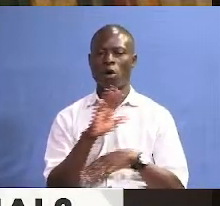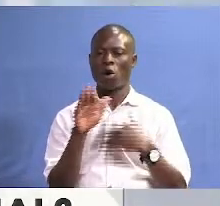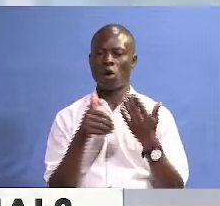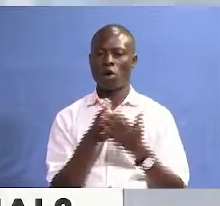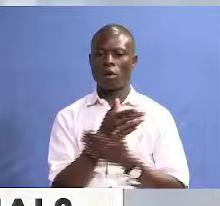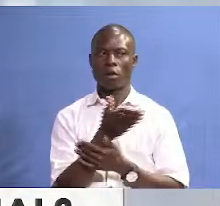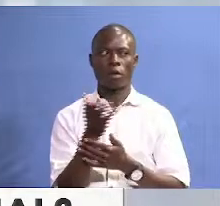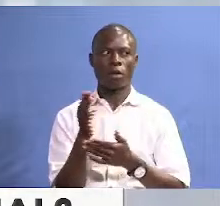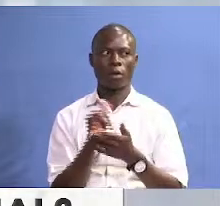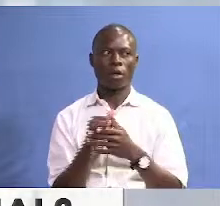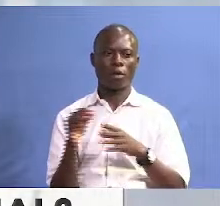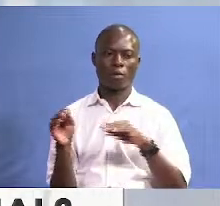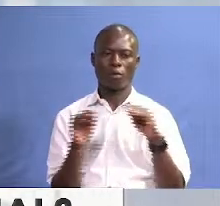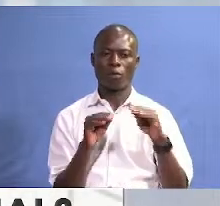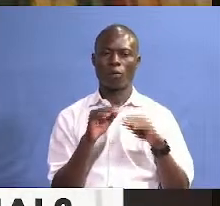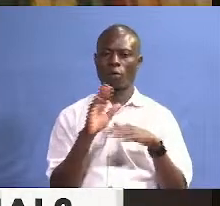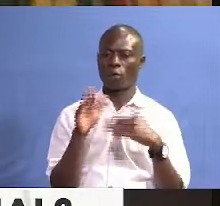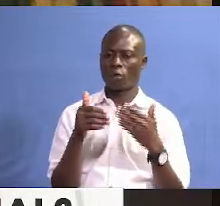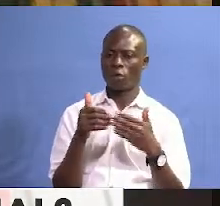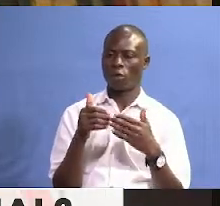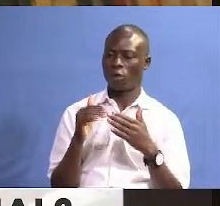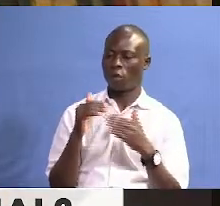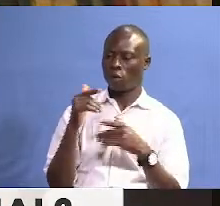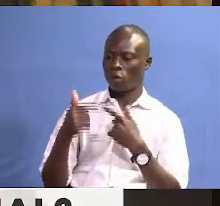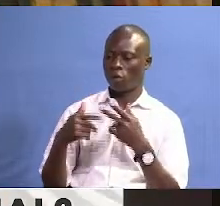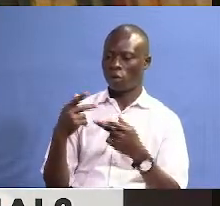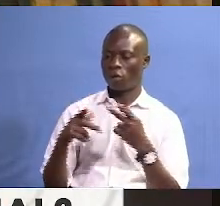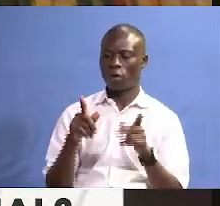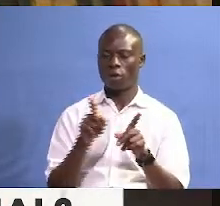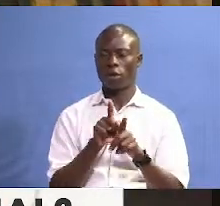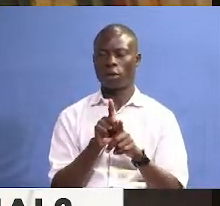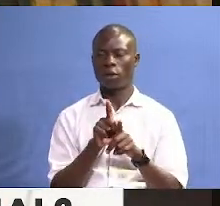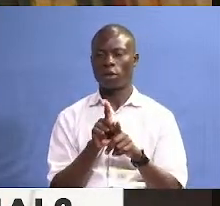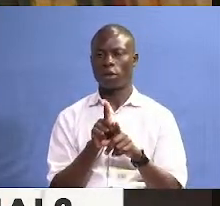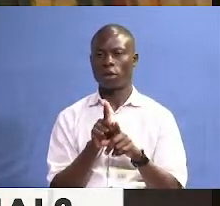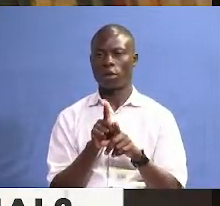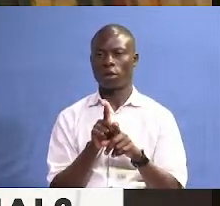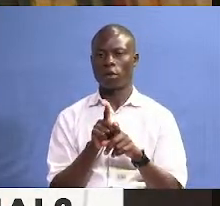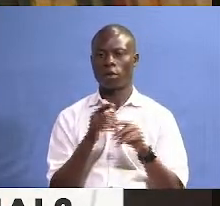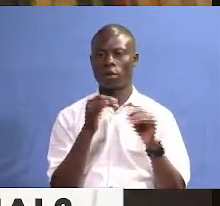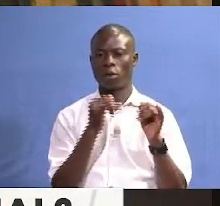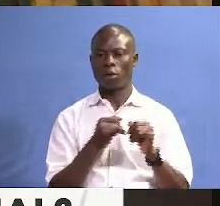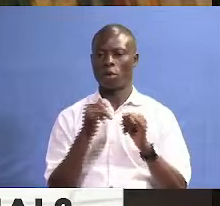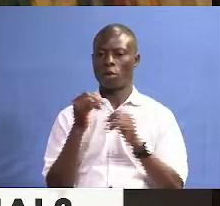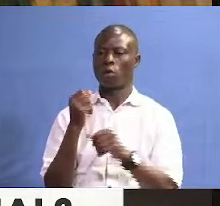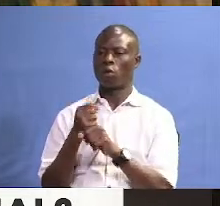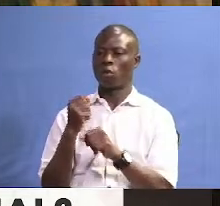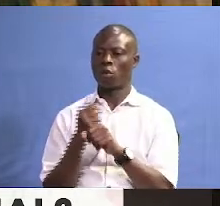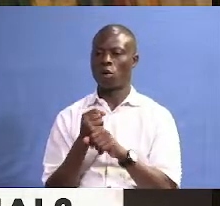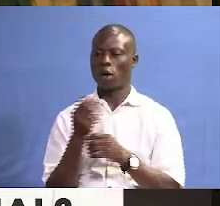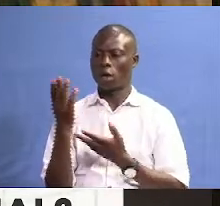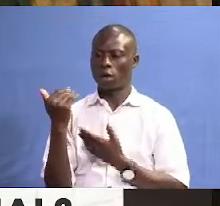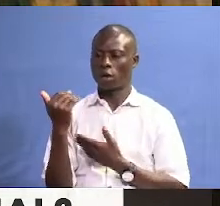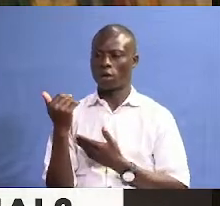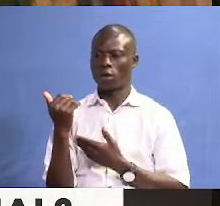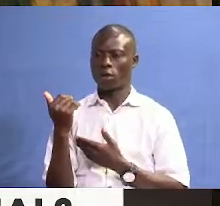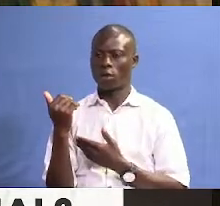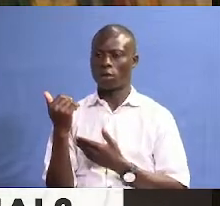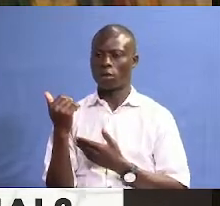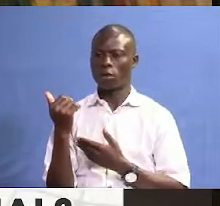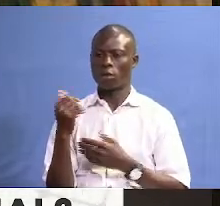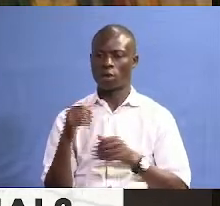will go on as the ordinary work is expected to